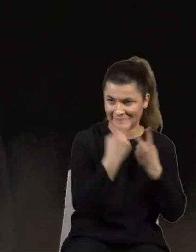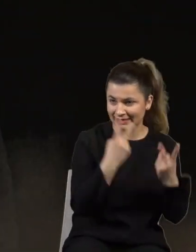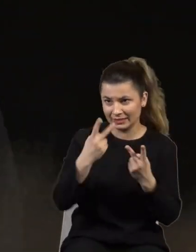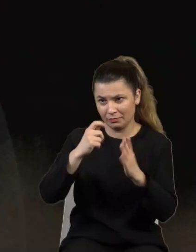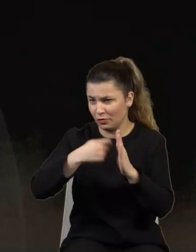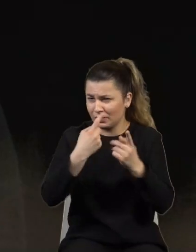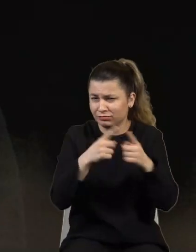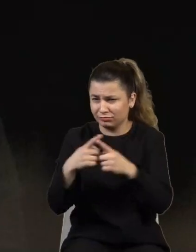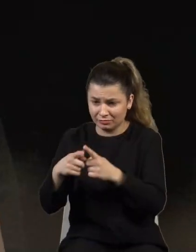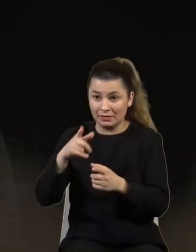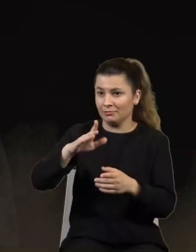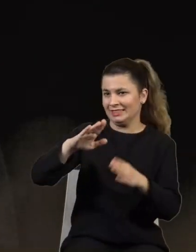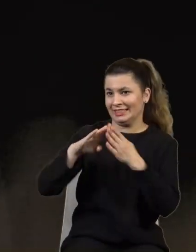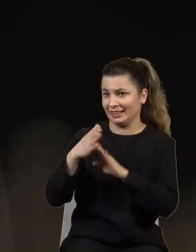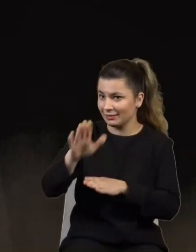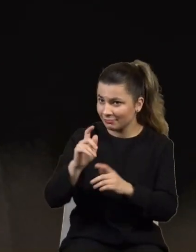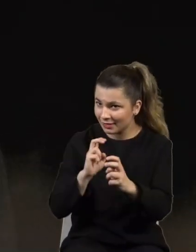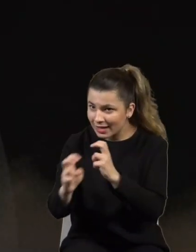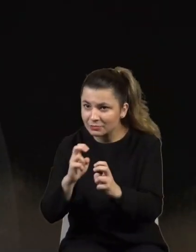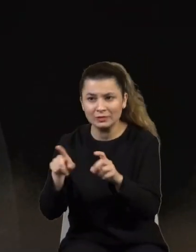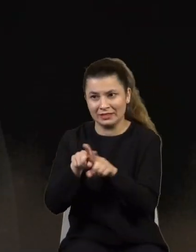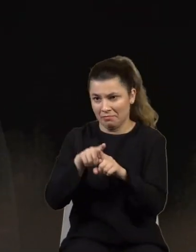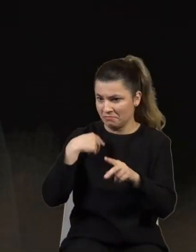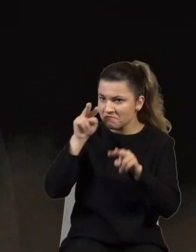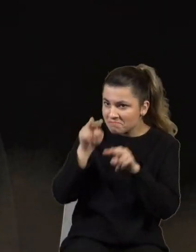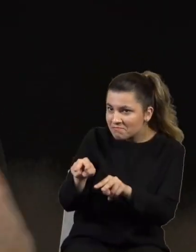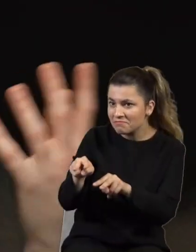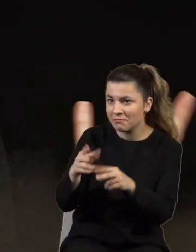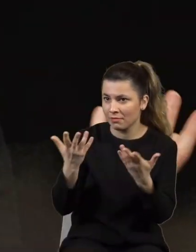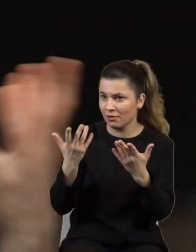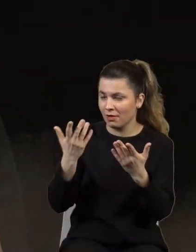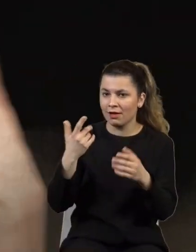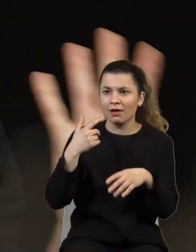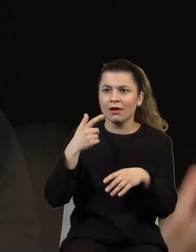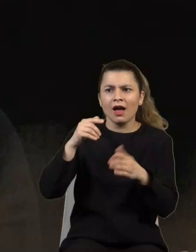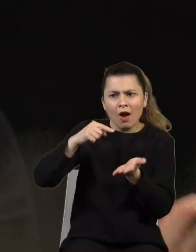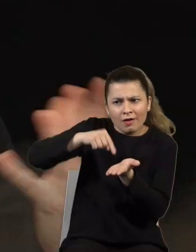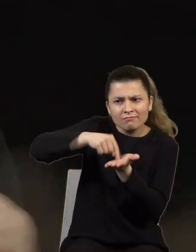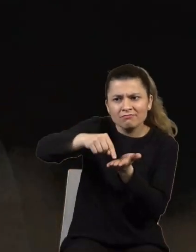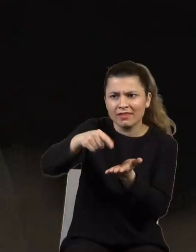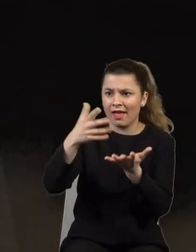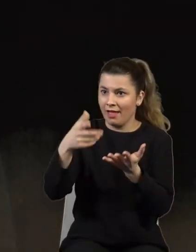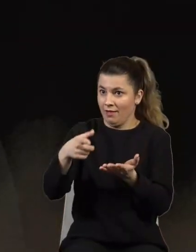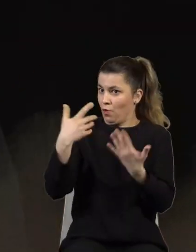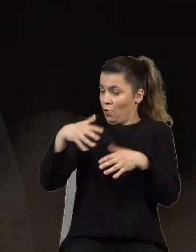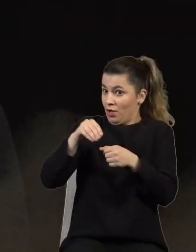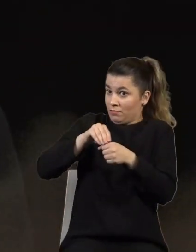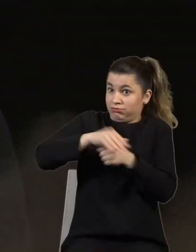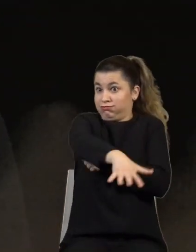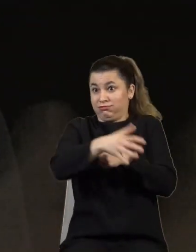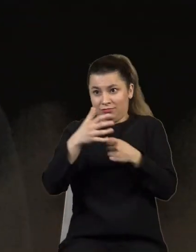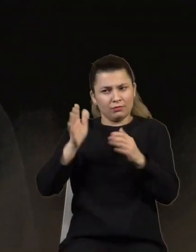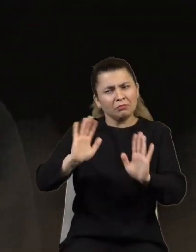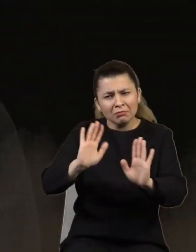often small scale, but have a very big impact in enhancing both sustainability and some of the